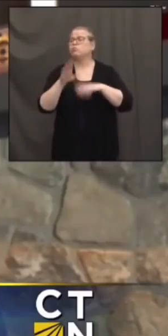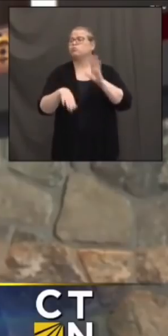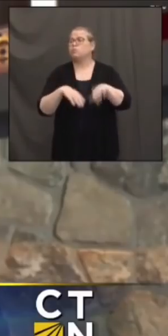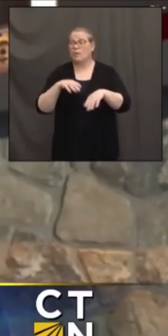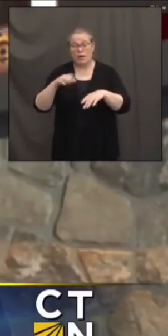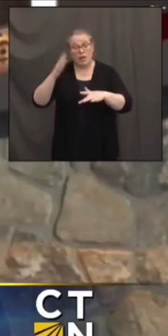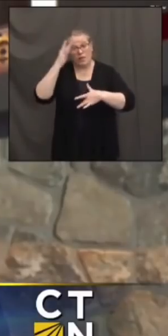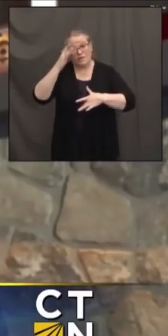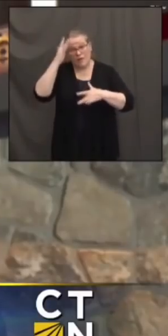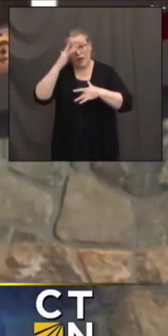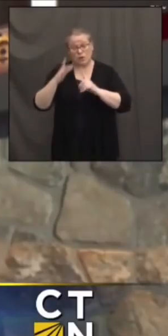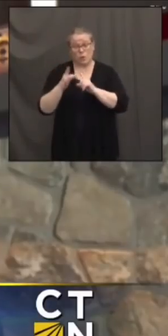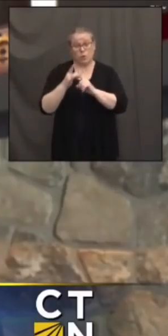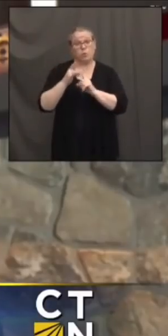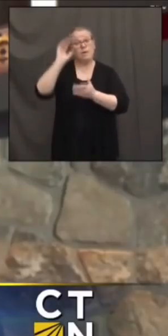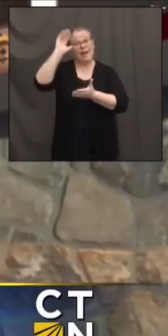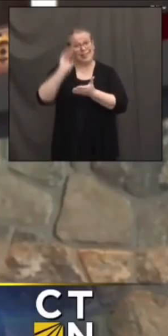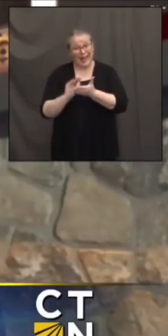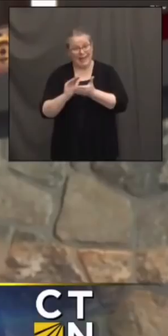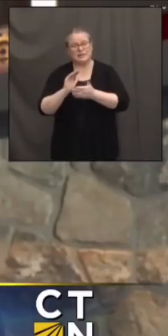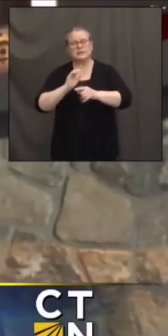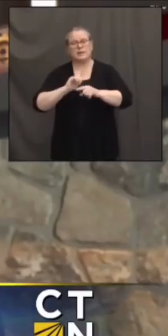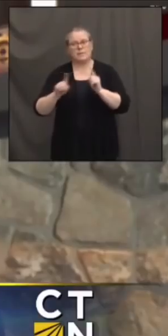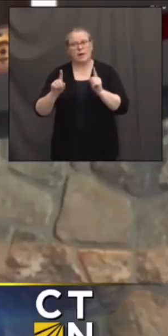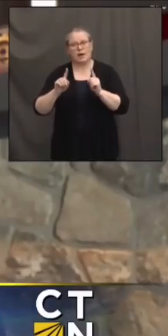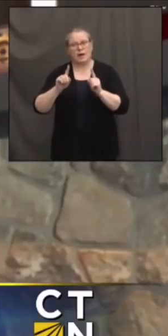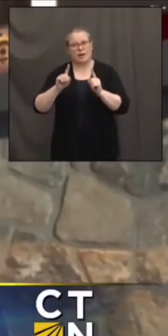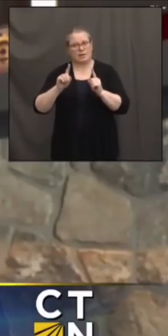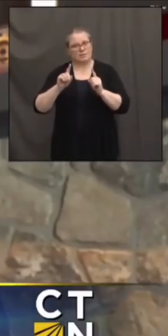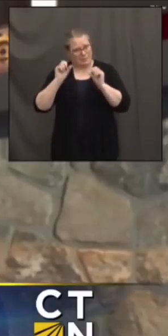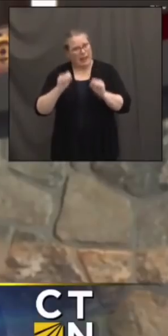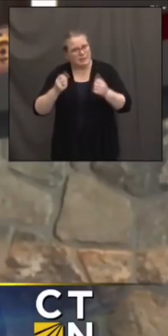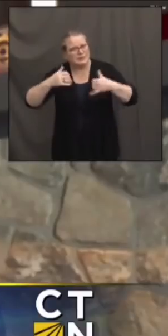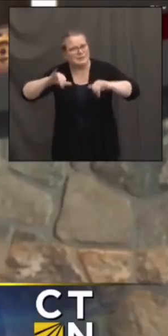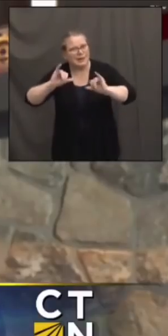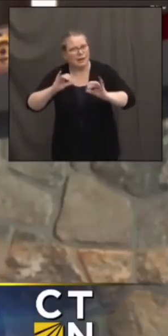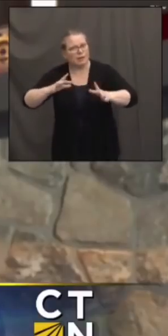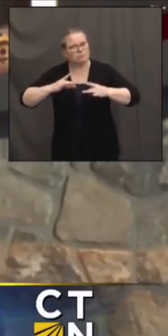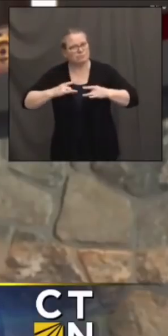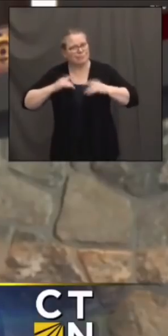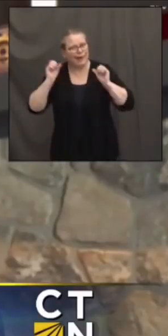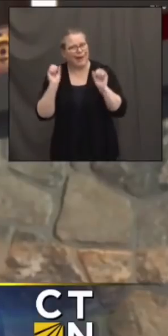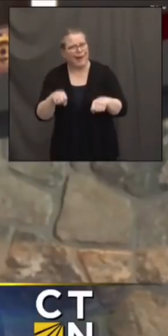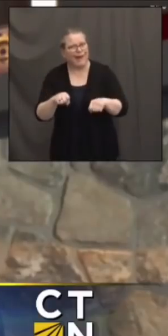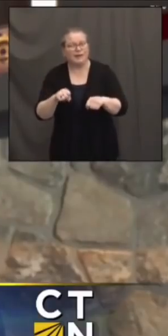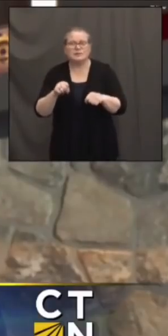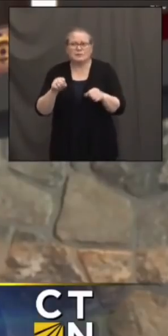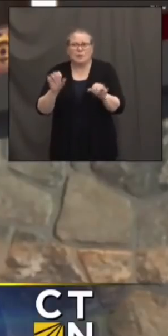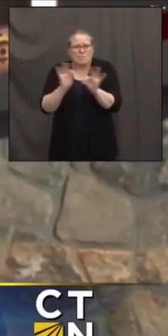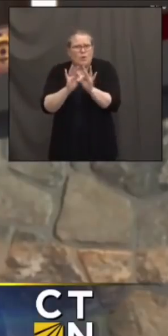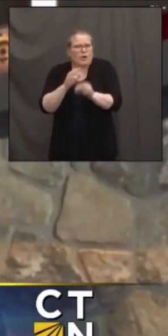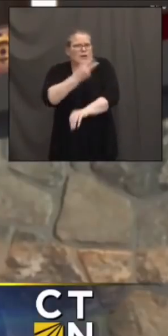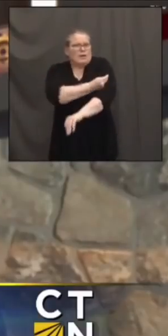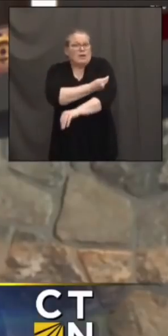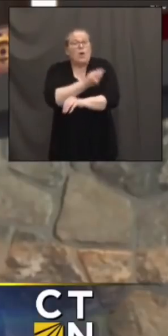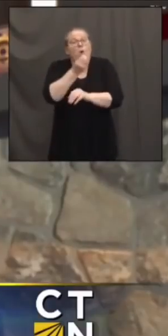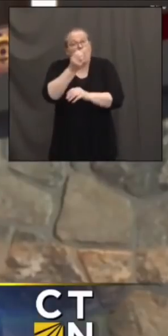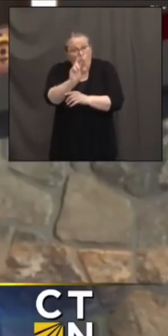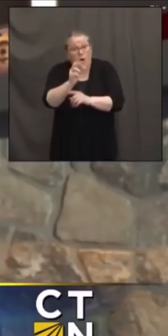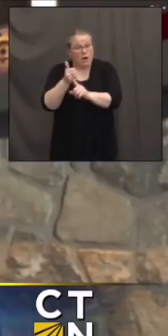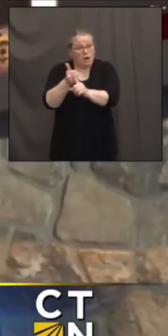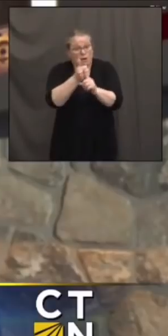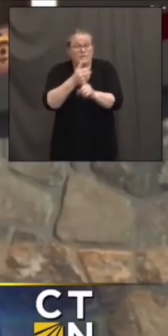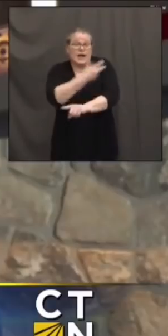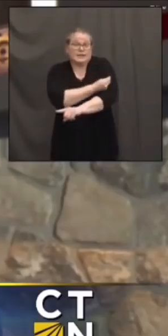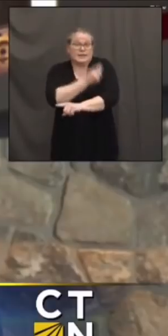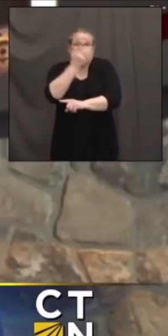they're not risk-free from the virus. And I think everyone should get vaccinated. They also should get vaccinated because they could be asymptomatic carriers of the virus and